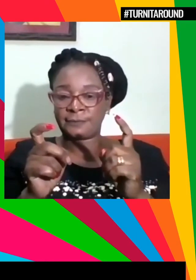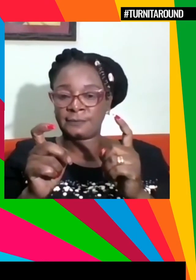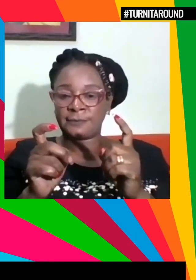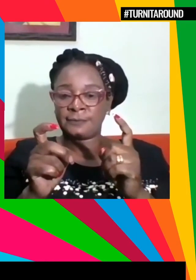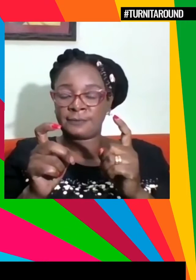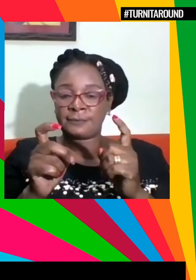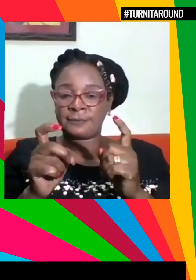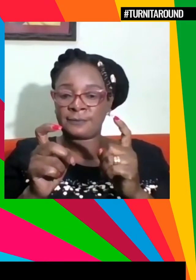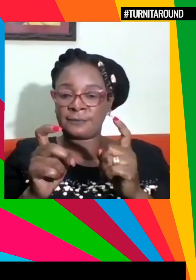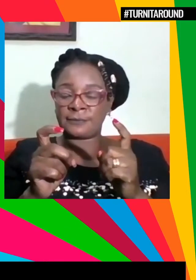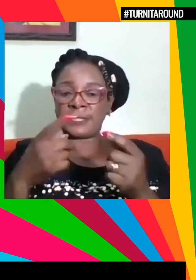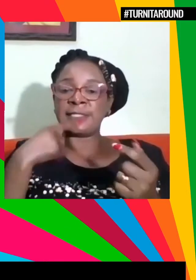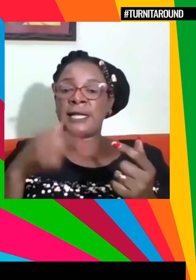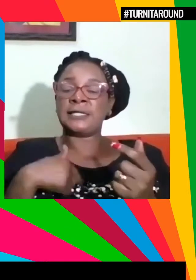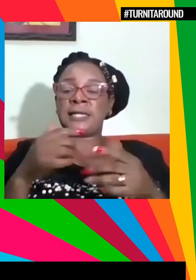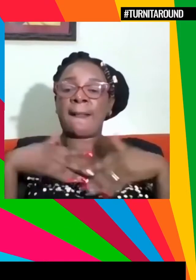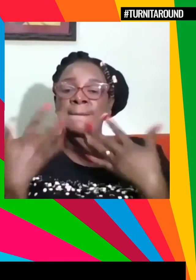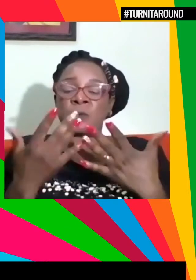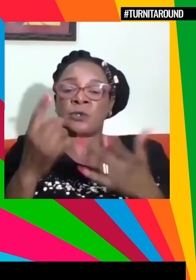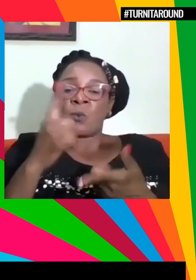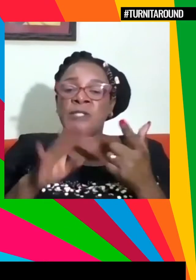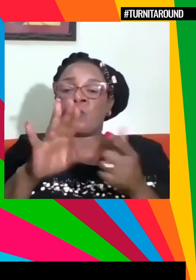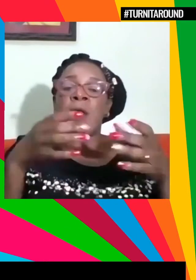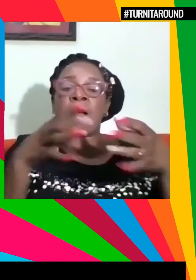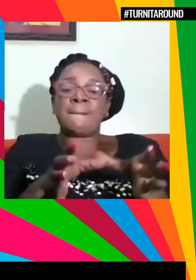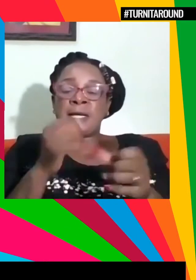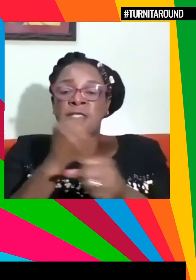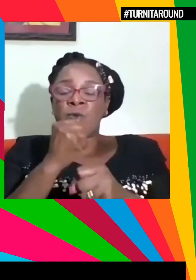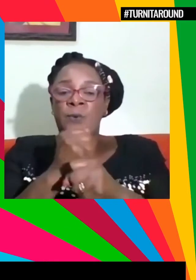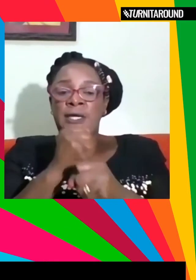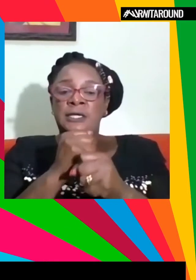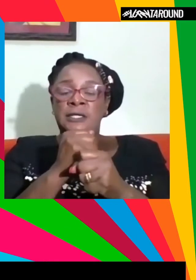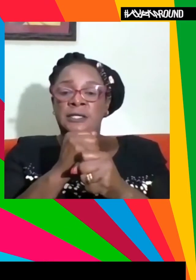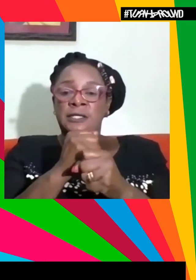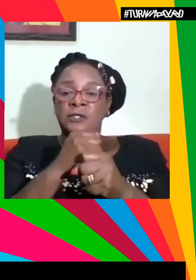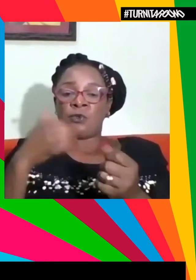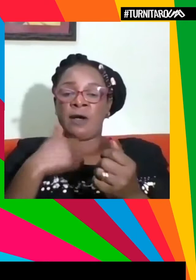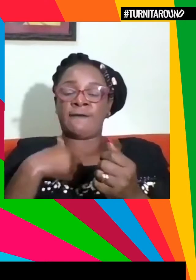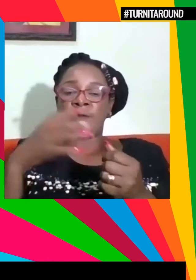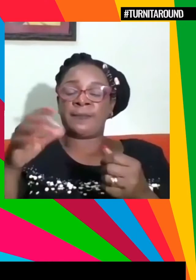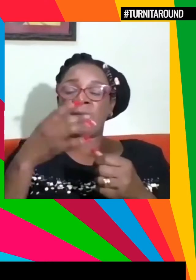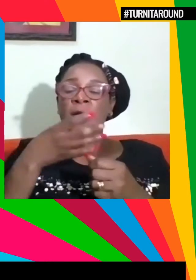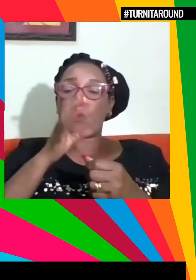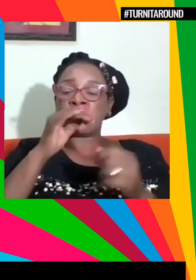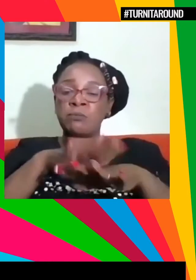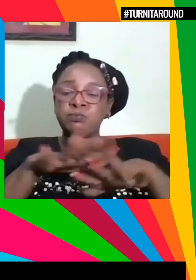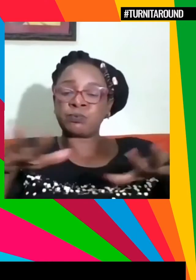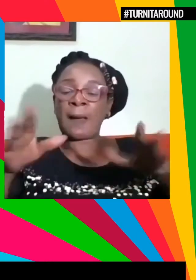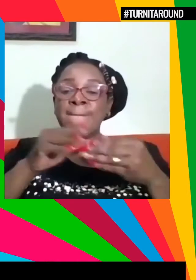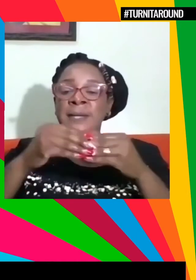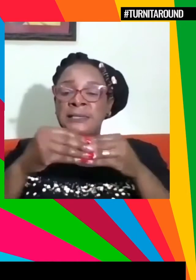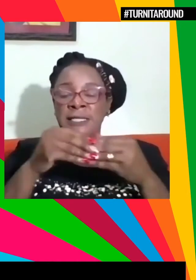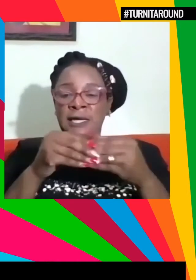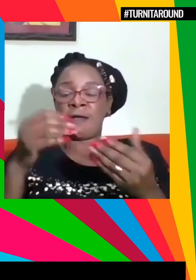tell us a little bit about what each of your companies are doing to turn off the tap on ocean plastic by integrating